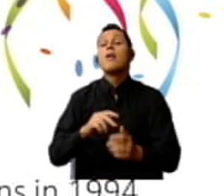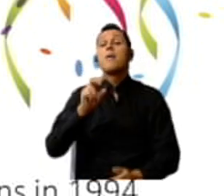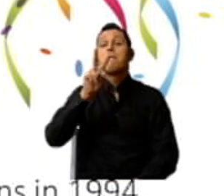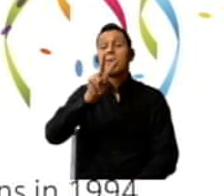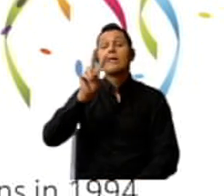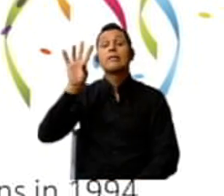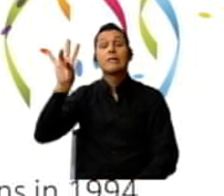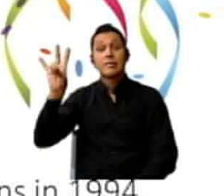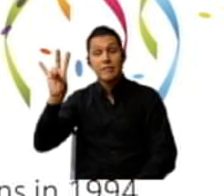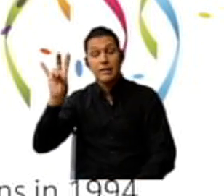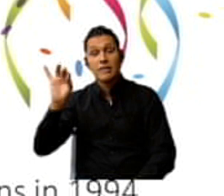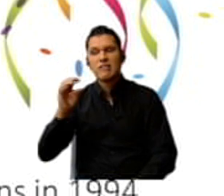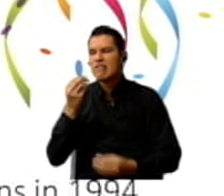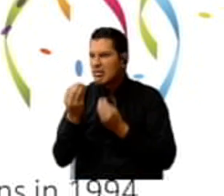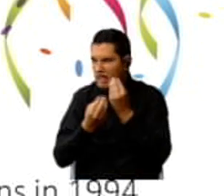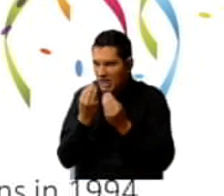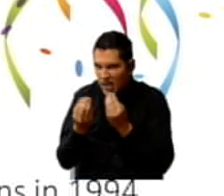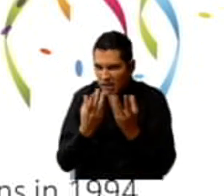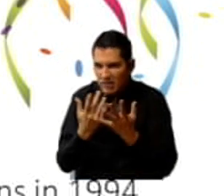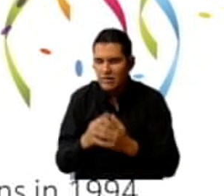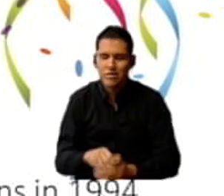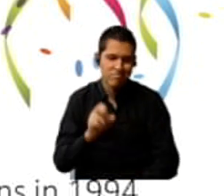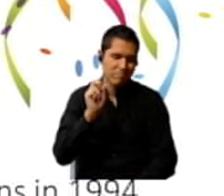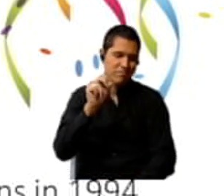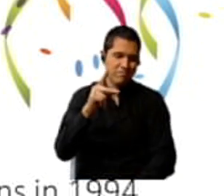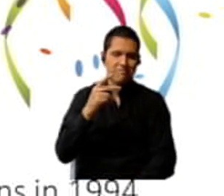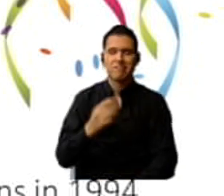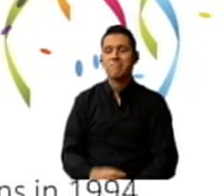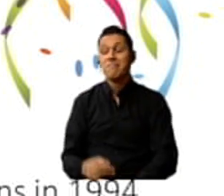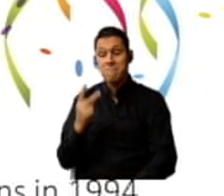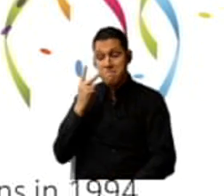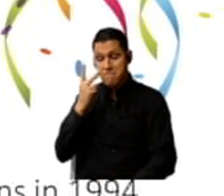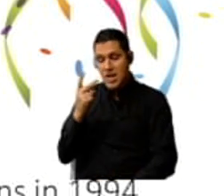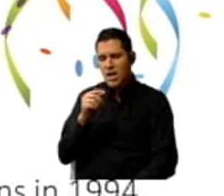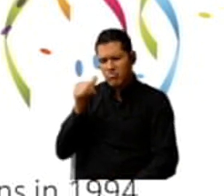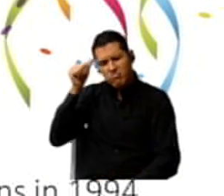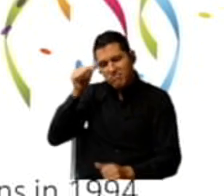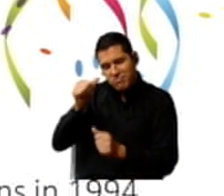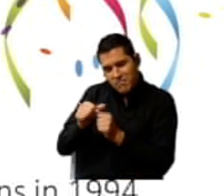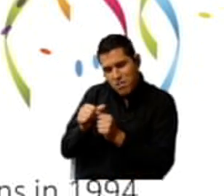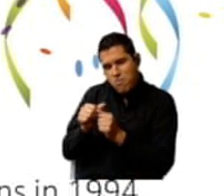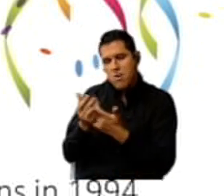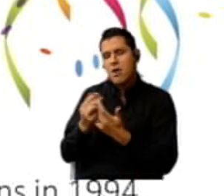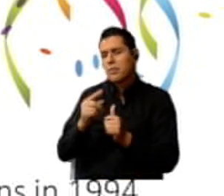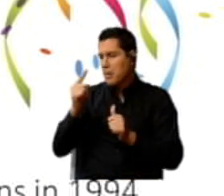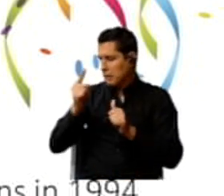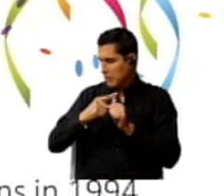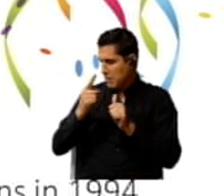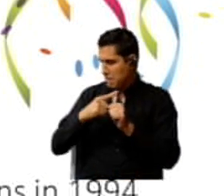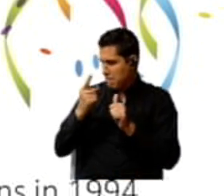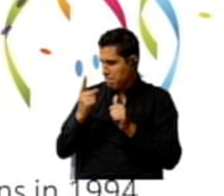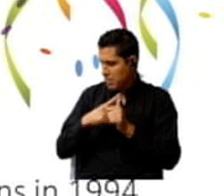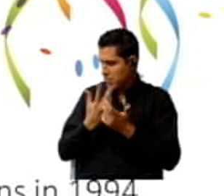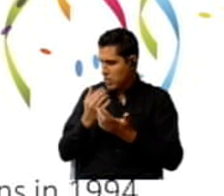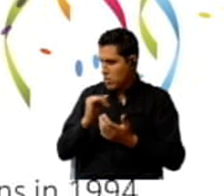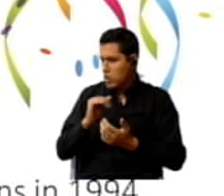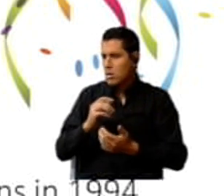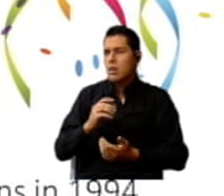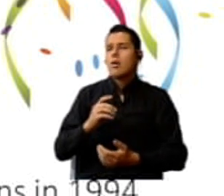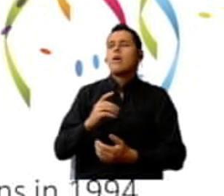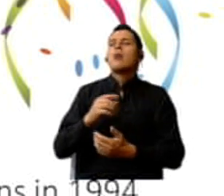what do they do? Okay, Charlotte, they remember their first democratic elections